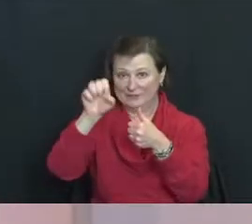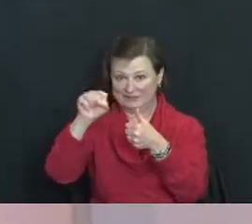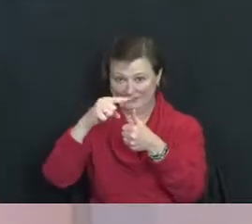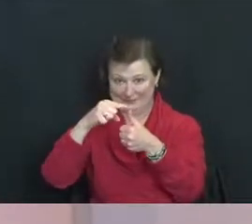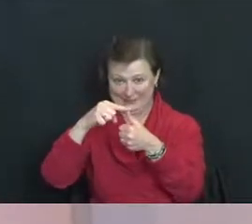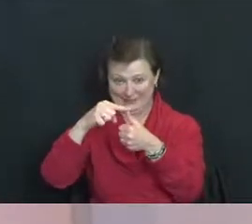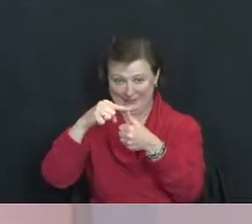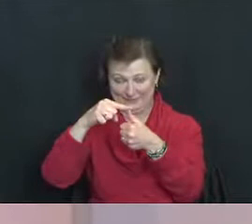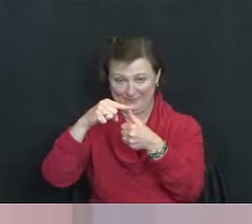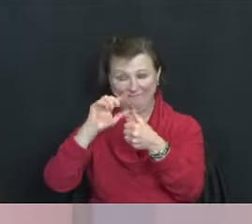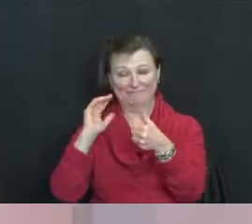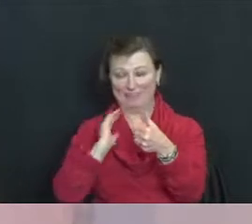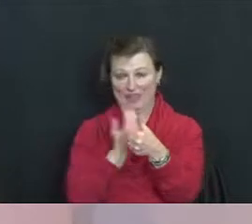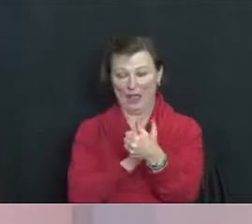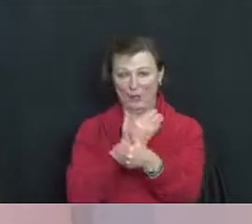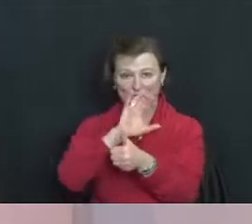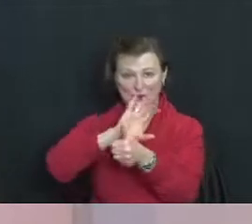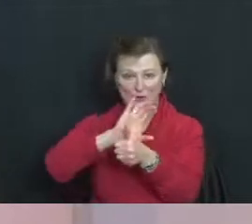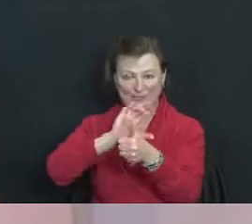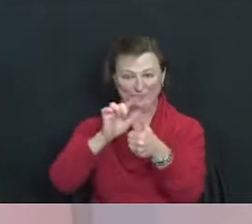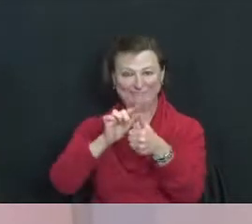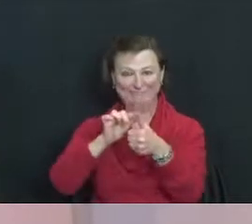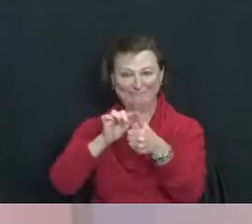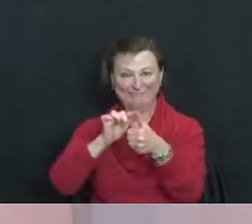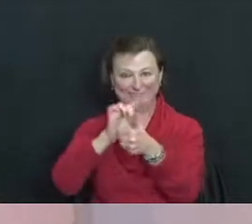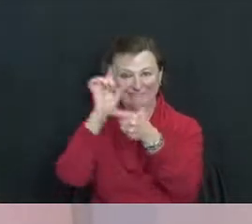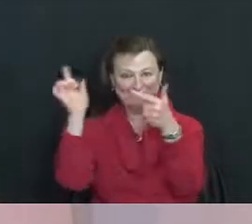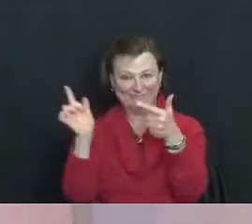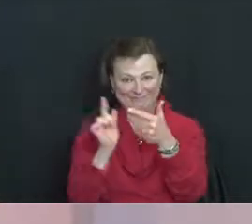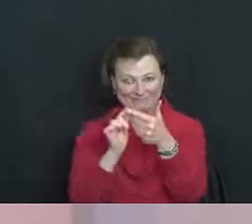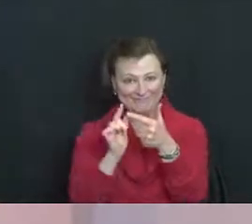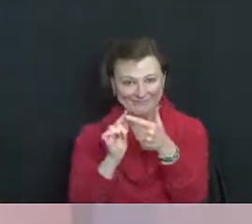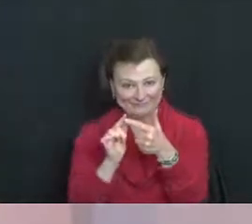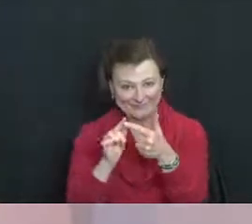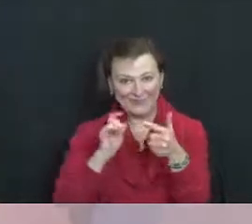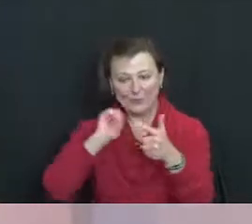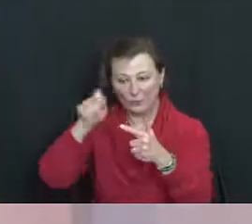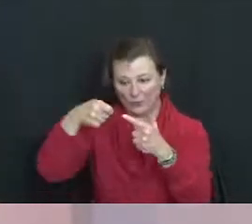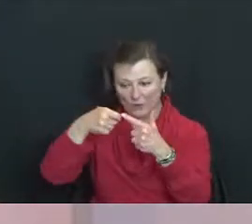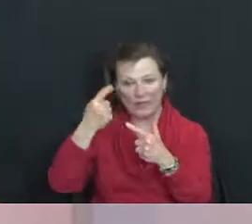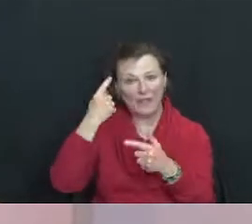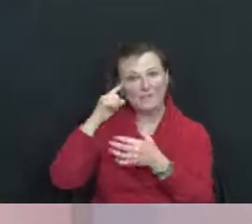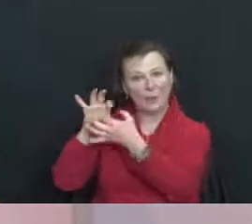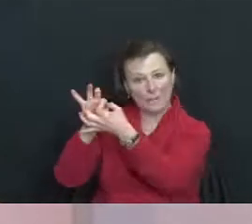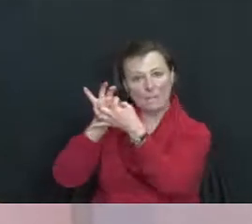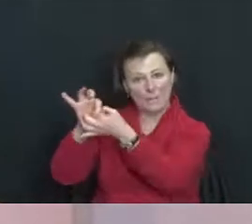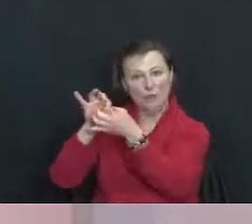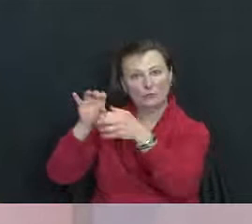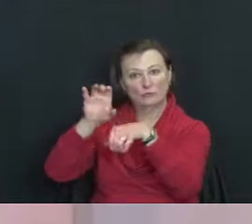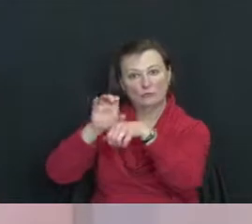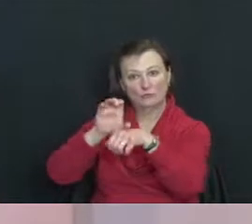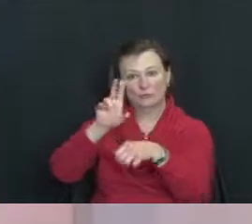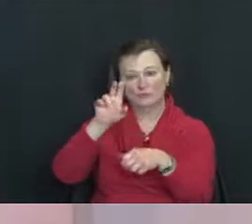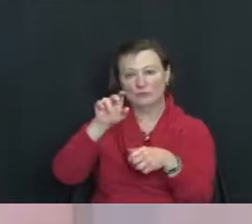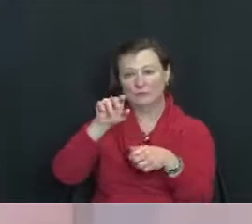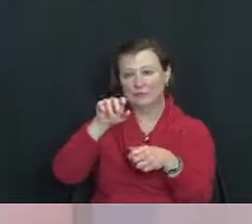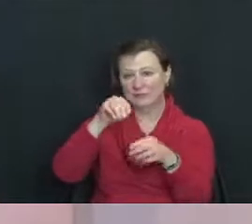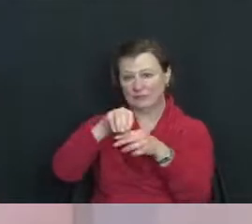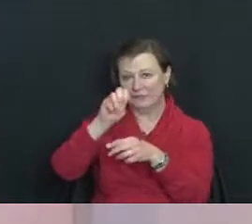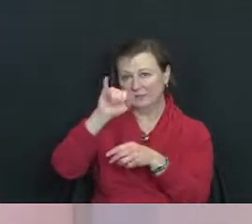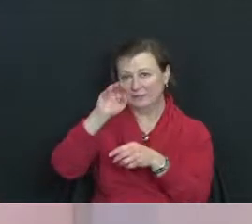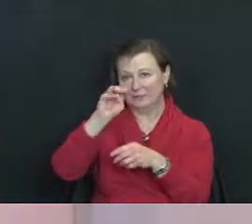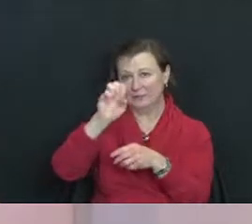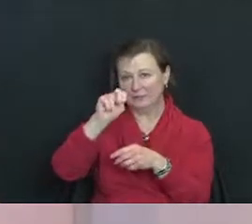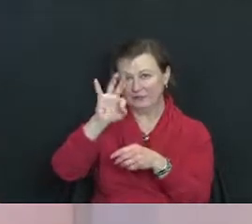Salem, our congregation. The second chalice we light for our partner church, the Unitarian Partner Church in